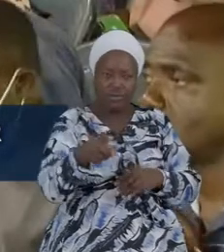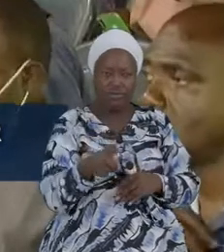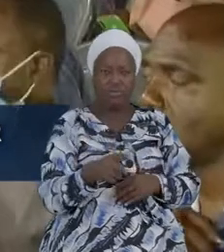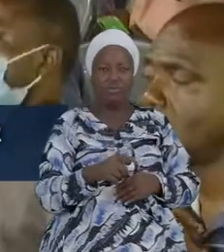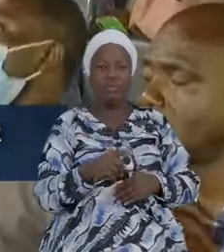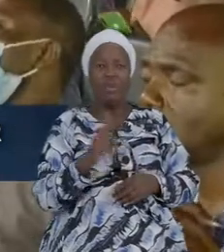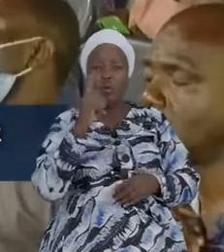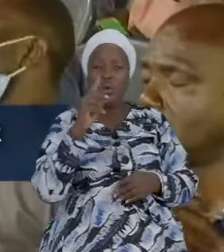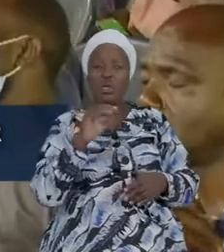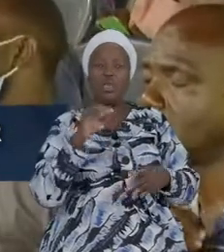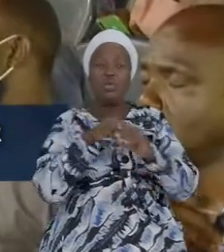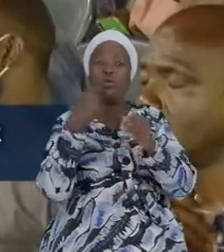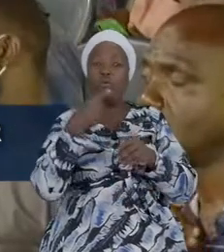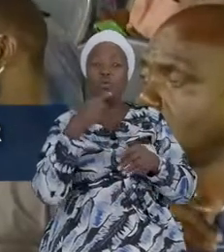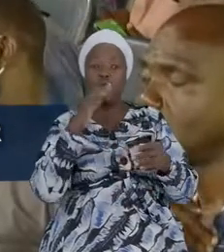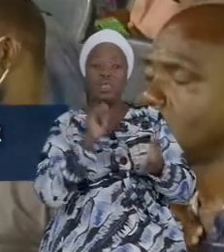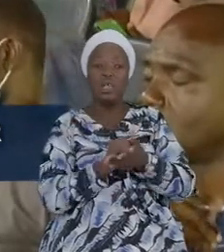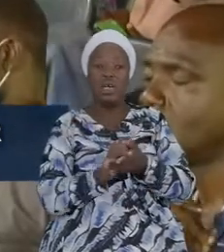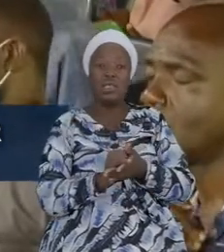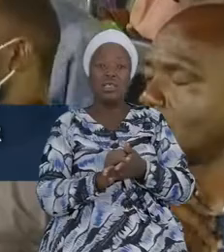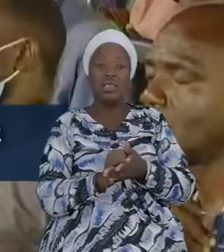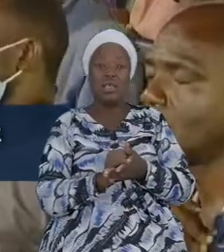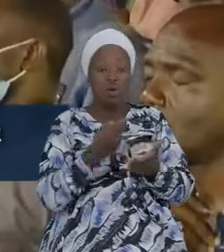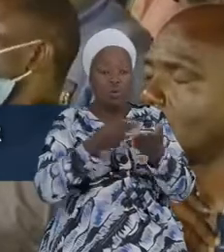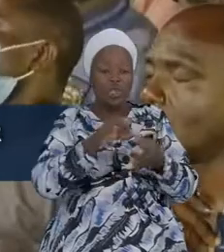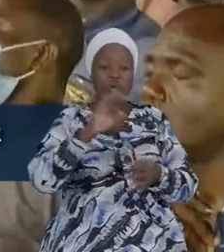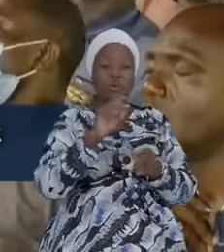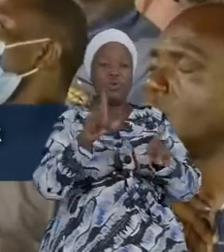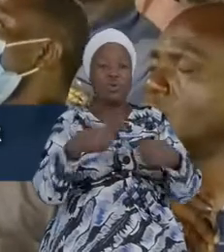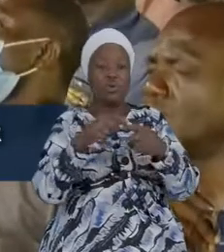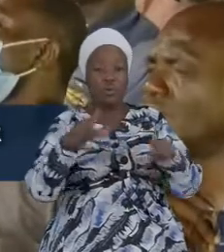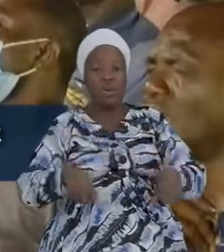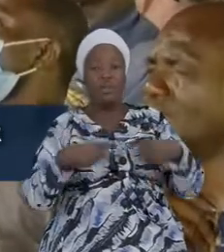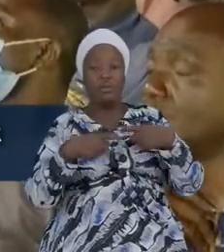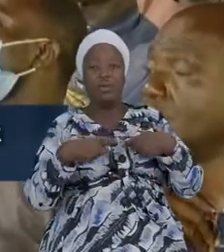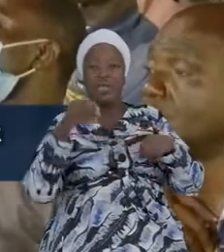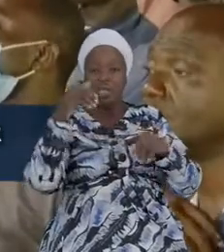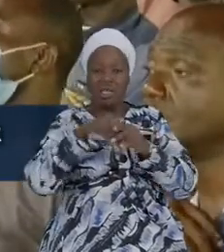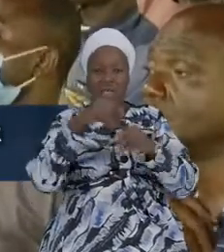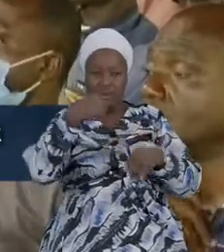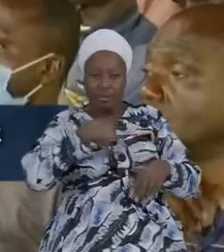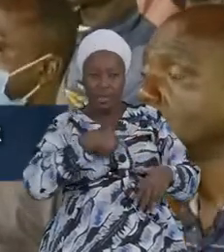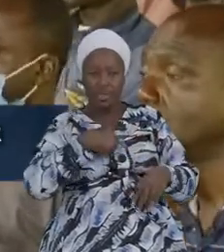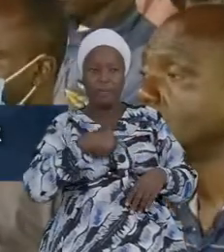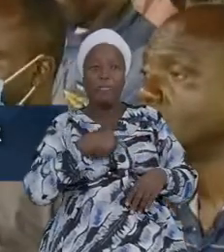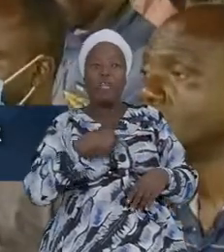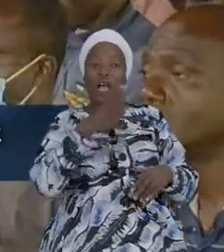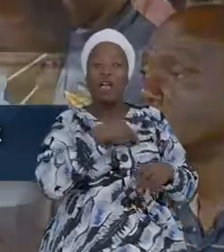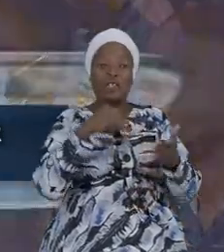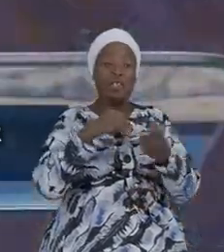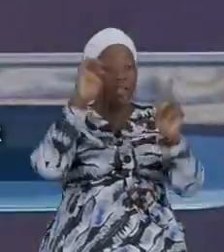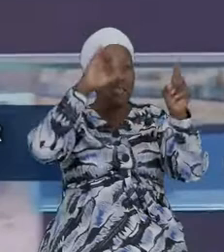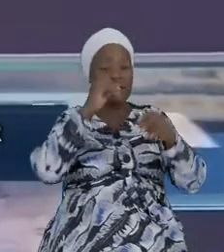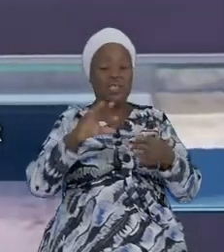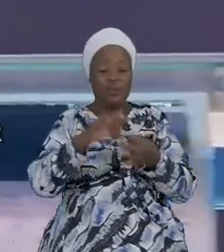dwell? I said, where is the Holy Ghost going to dwell? And it's the Spirit of life, not